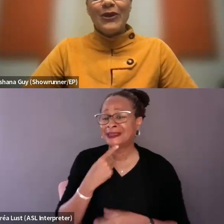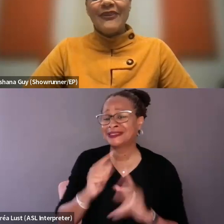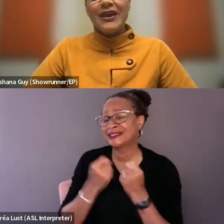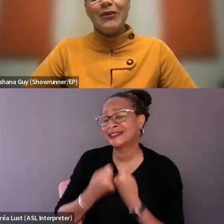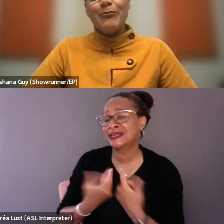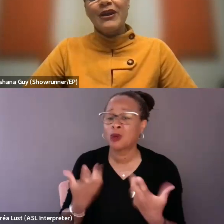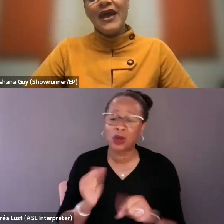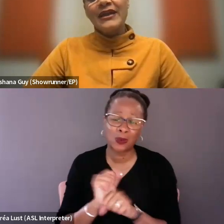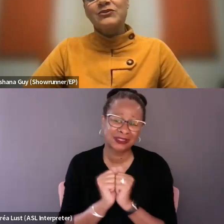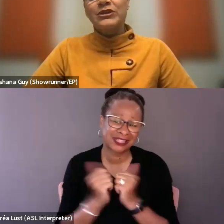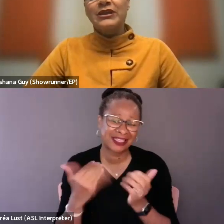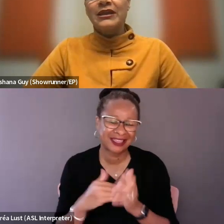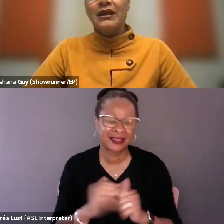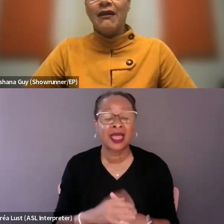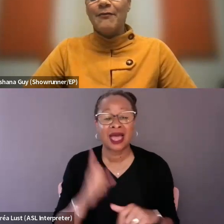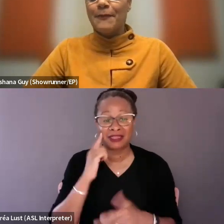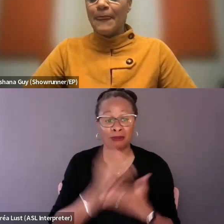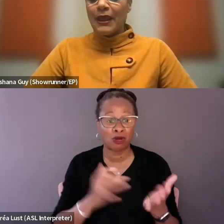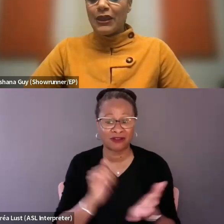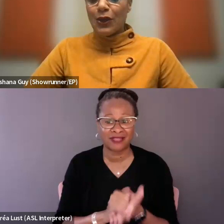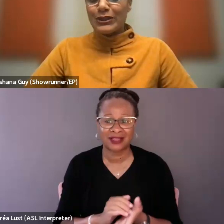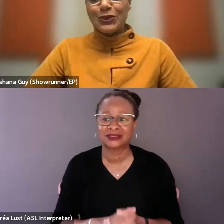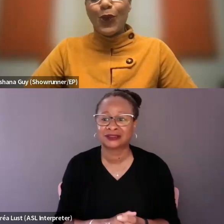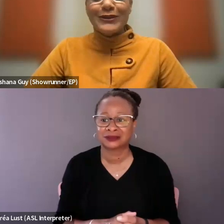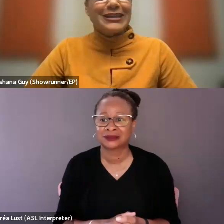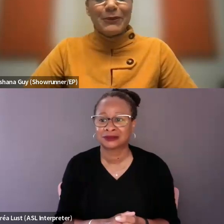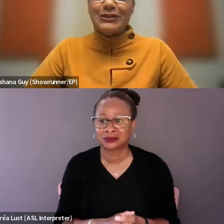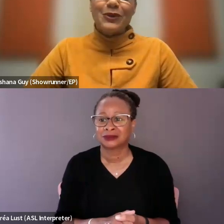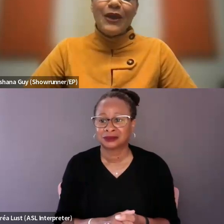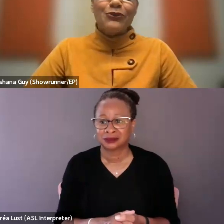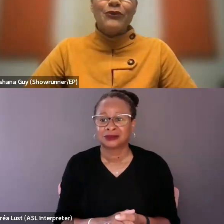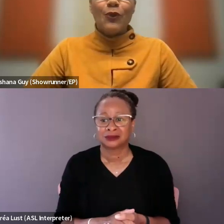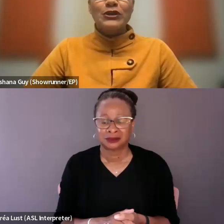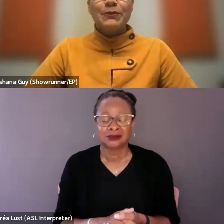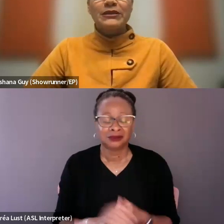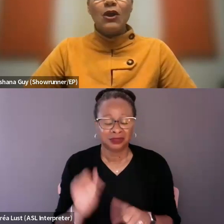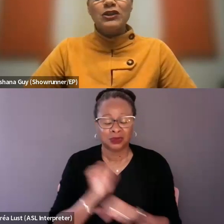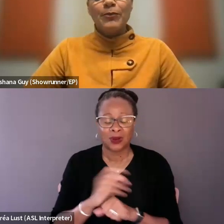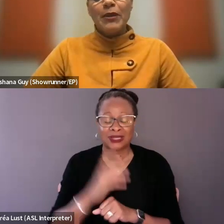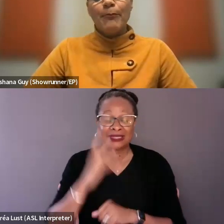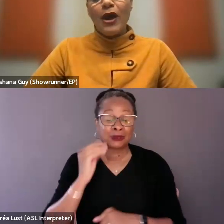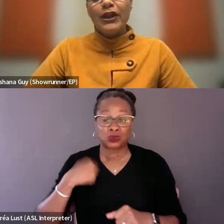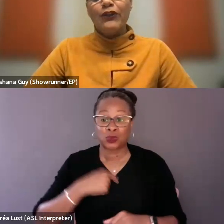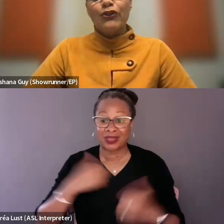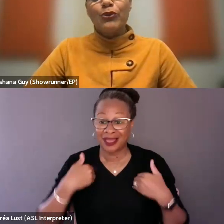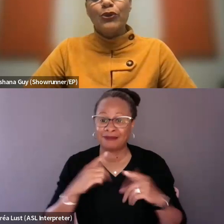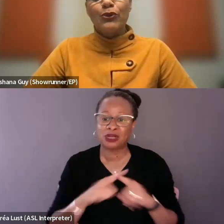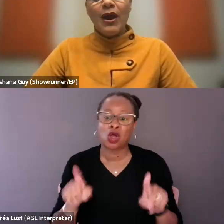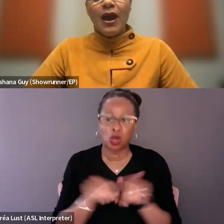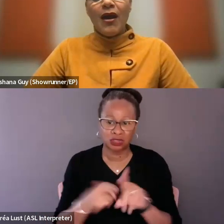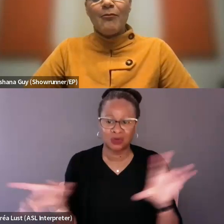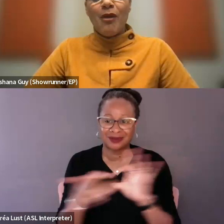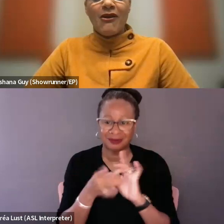you know, and I think part of that is really, you know, it's the work, the experience that we went through, of course, but it's also being bonded